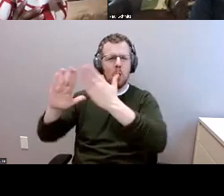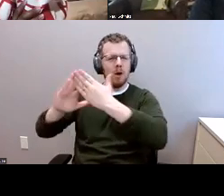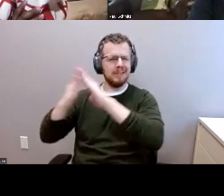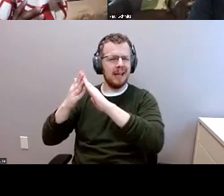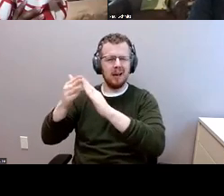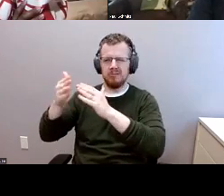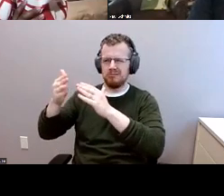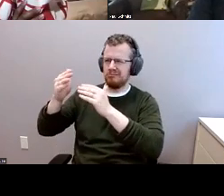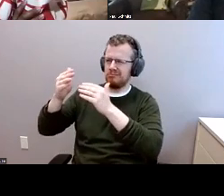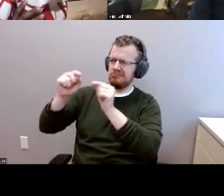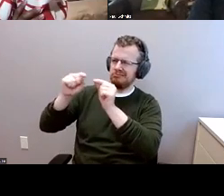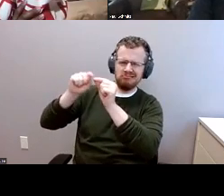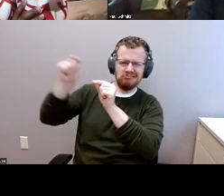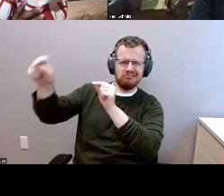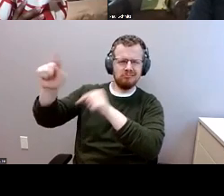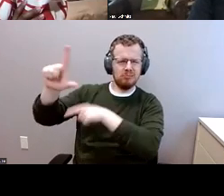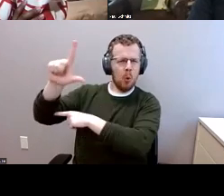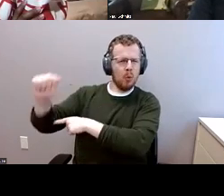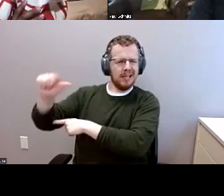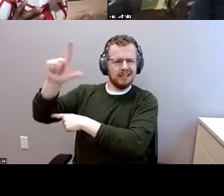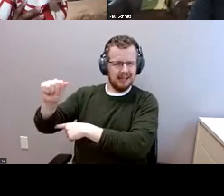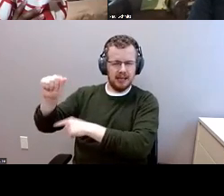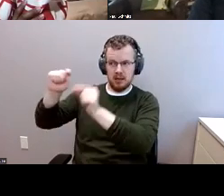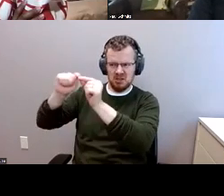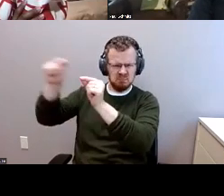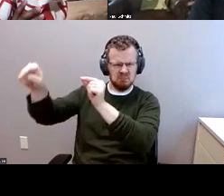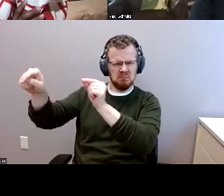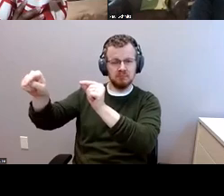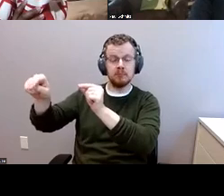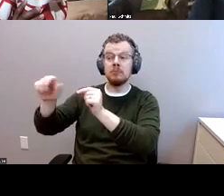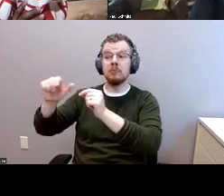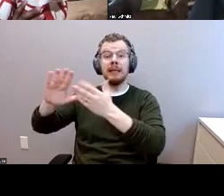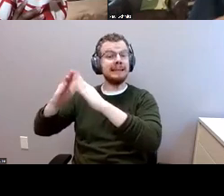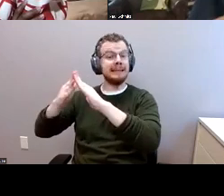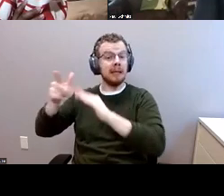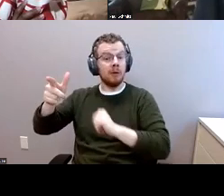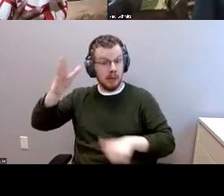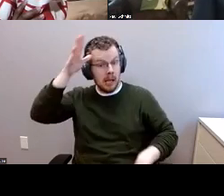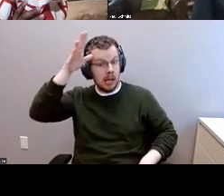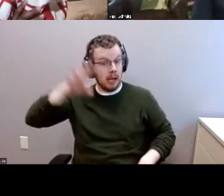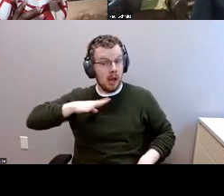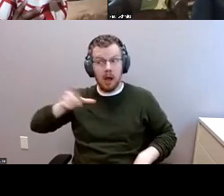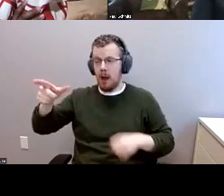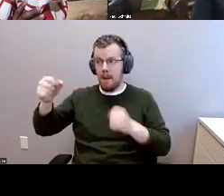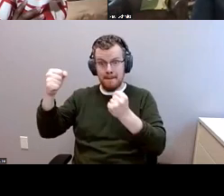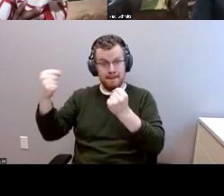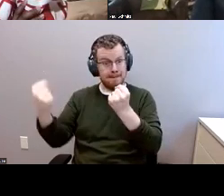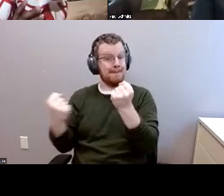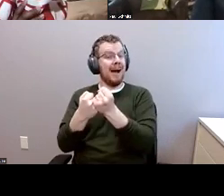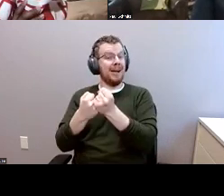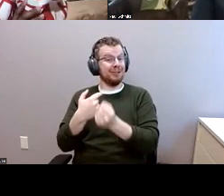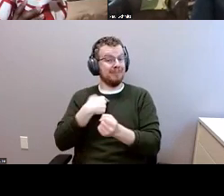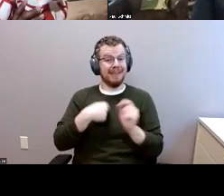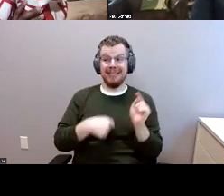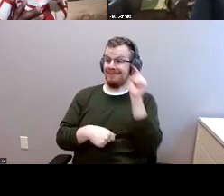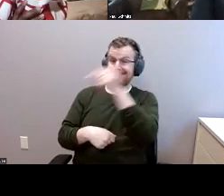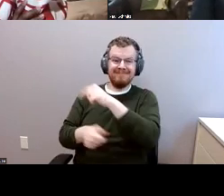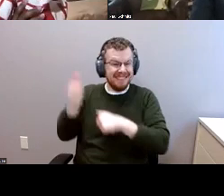Louisiana. And there was this guy who actually sponsored my visit to this community, was a